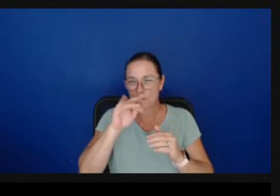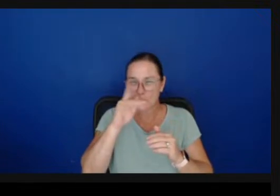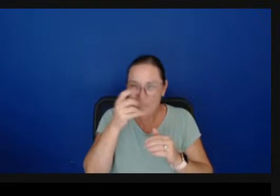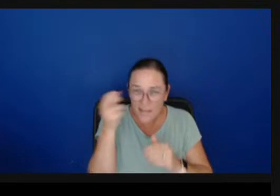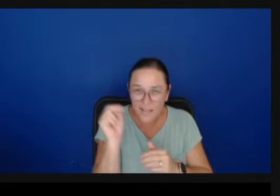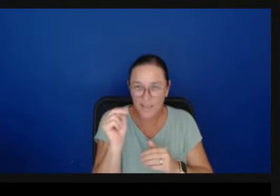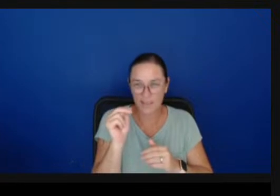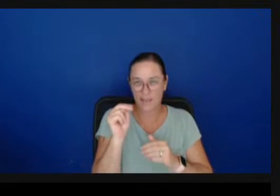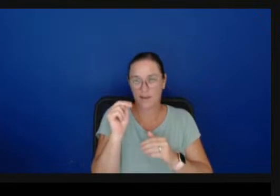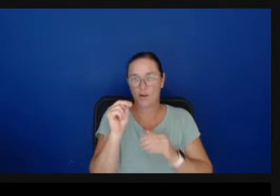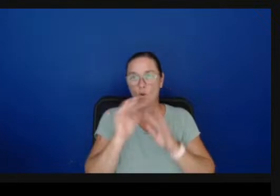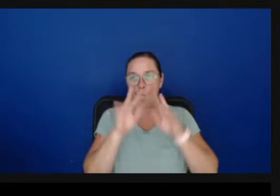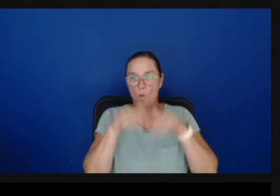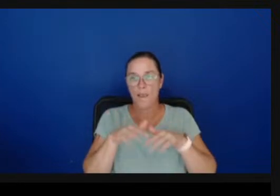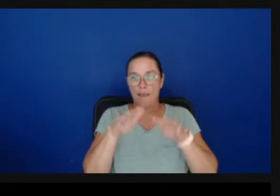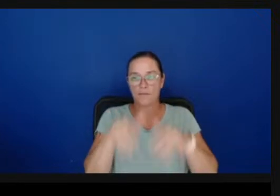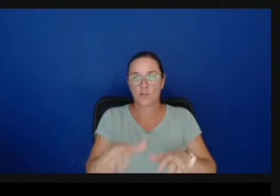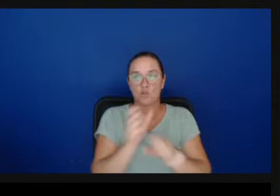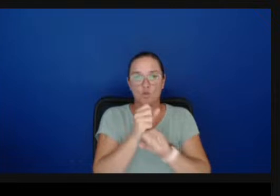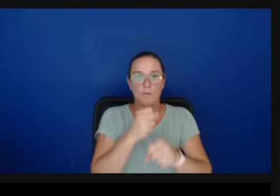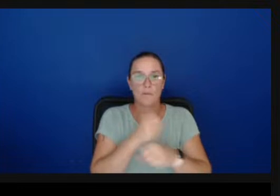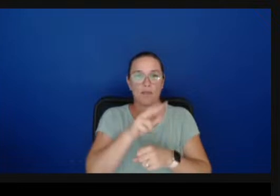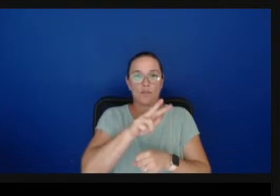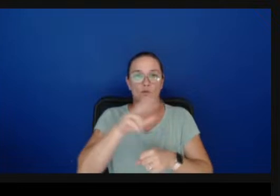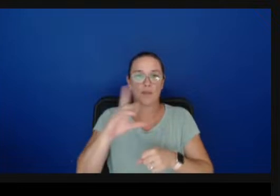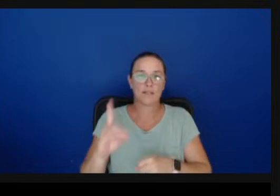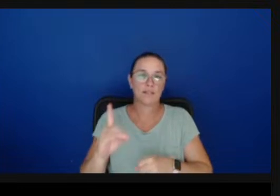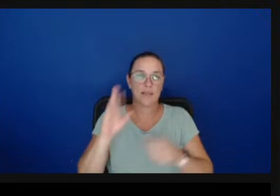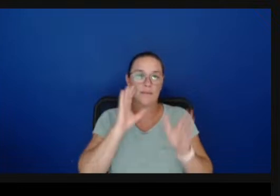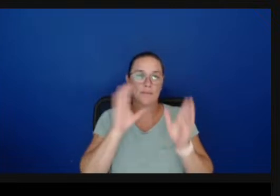to produce three-dimensional images of the magma system.